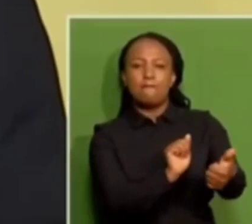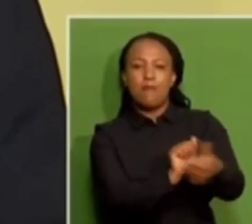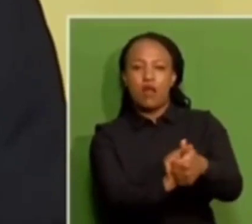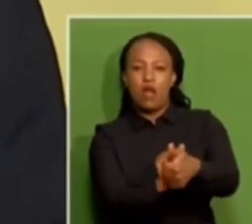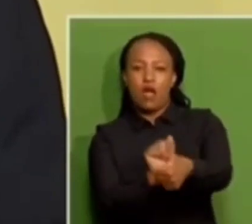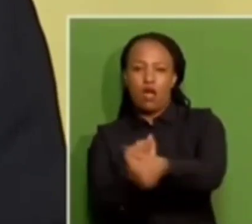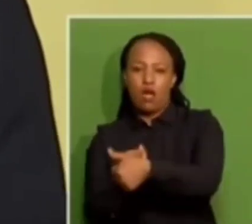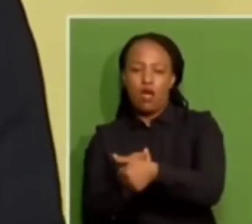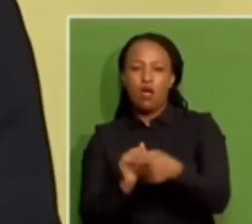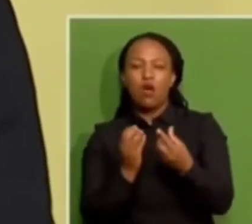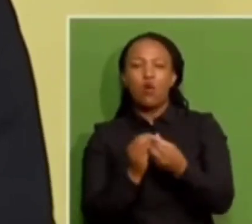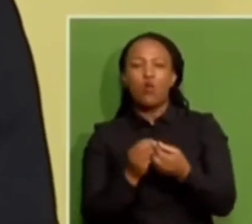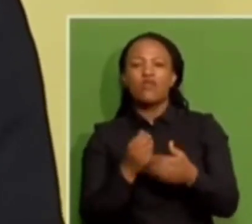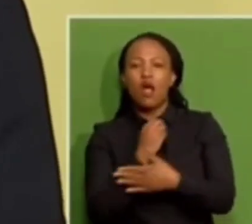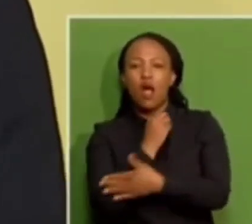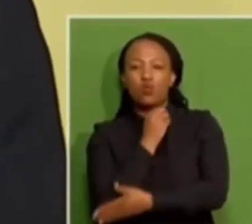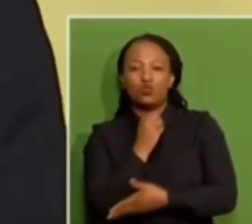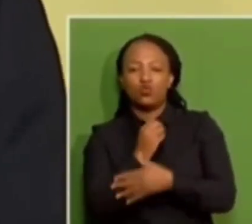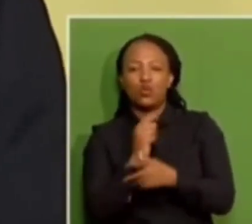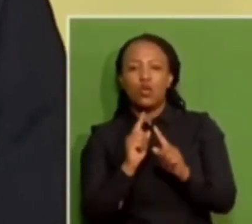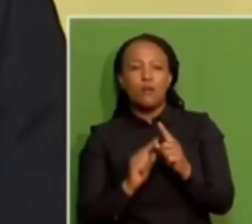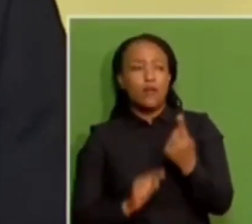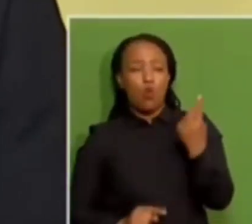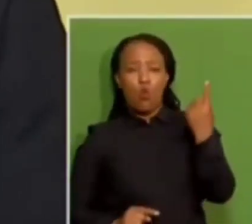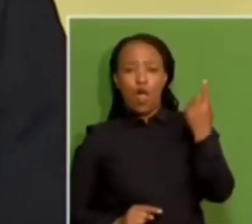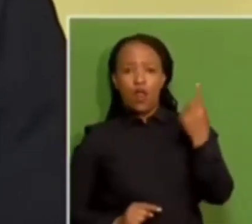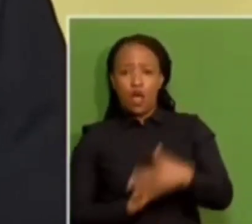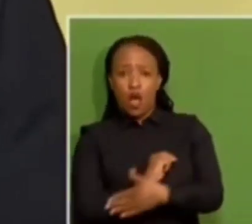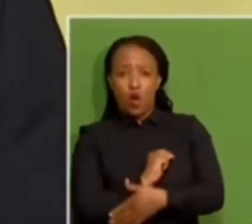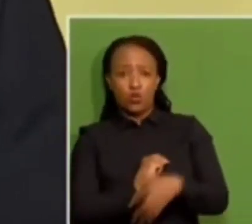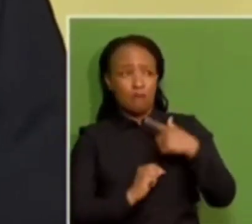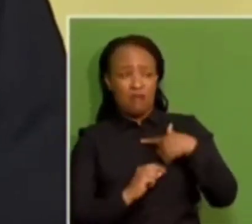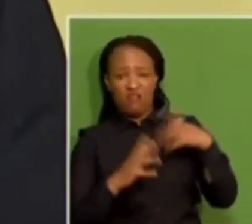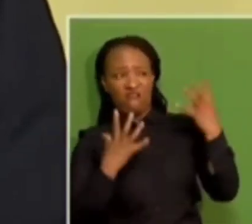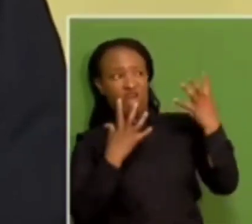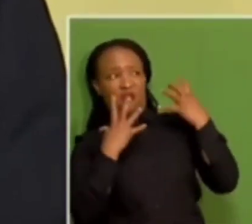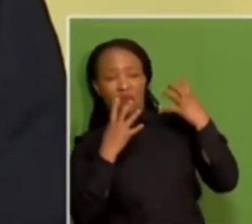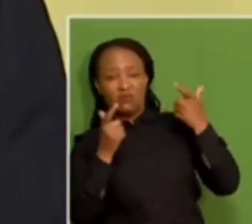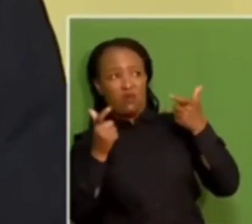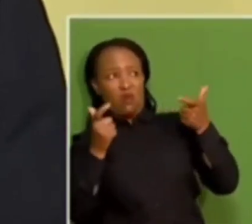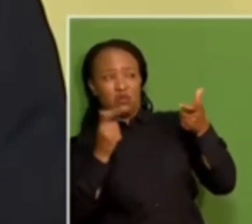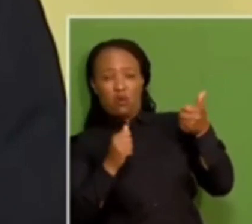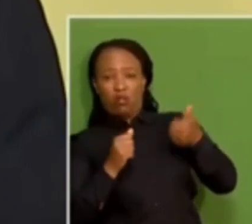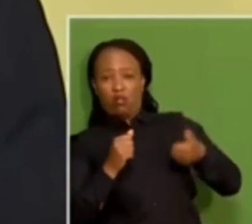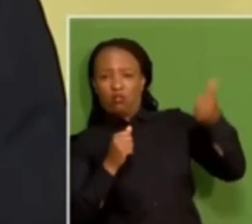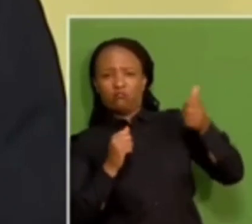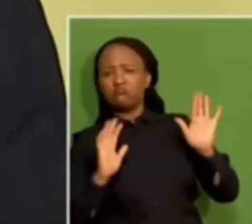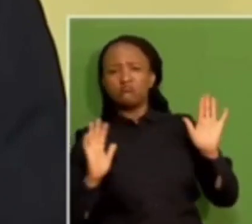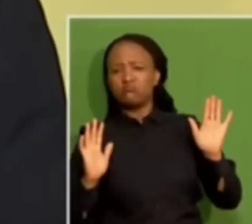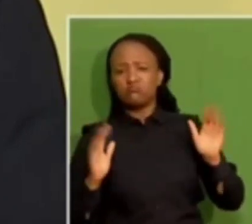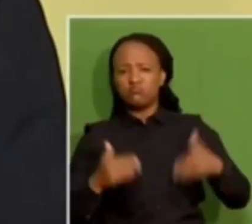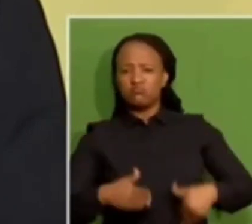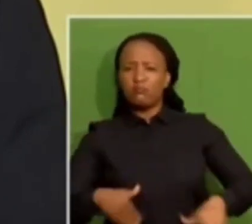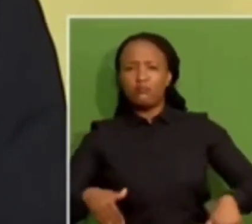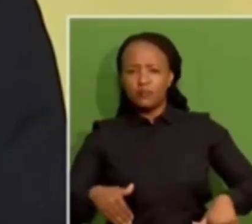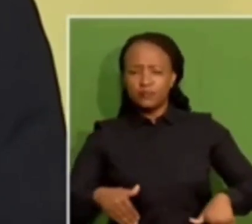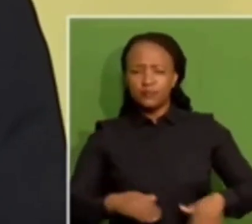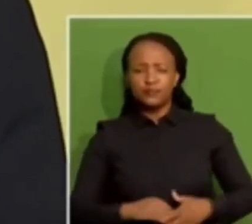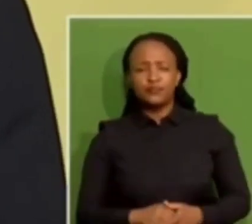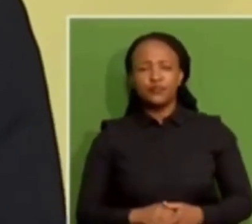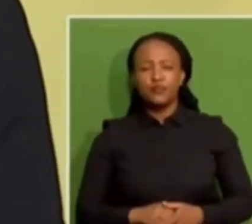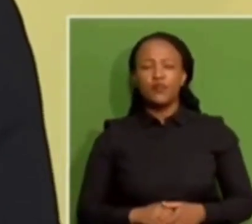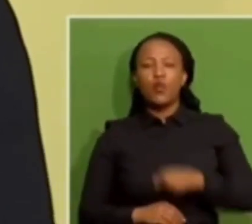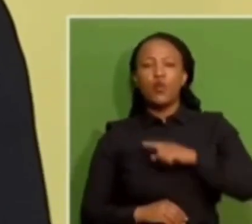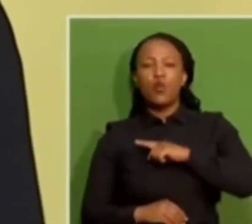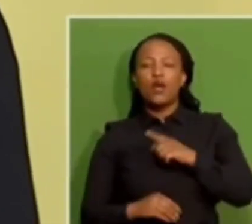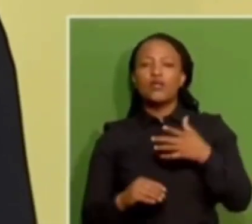partnership with other countries rather than be dominated by any other country while some